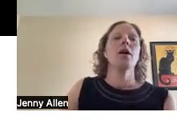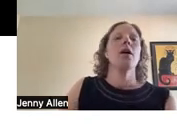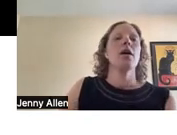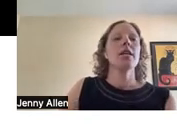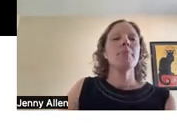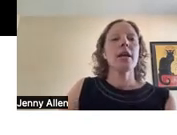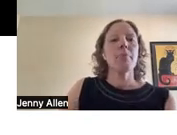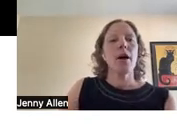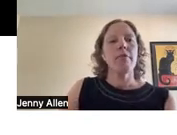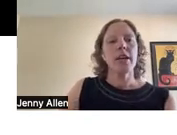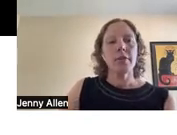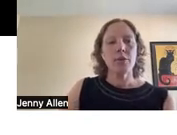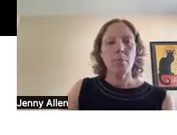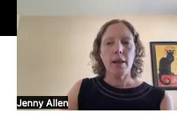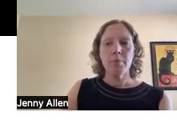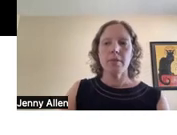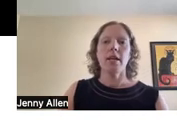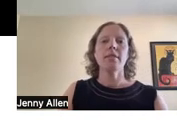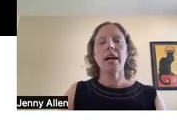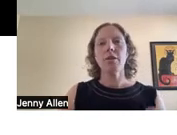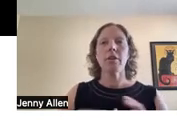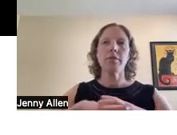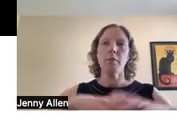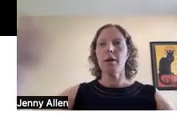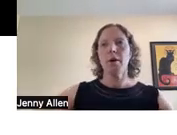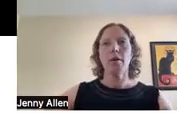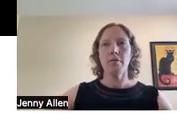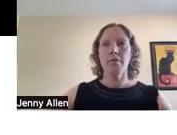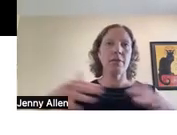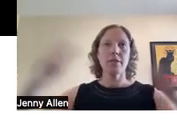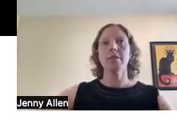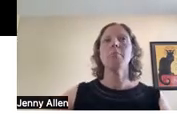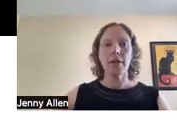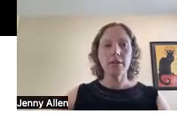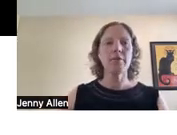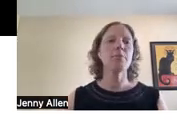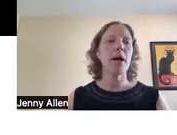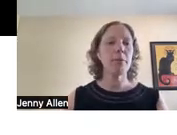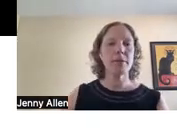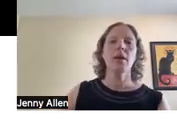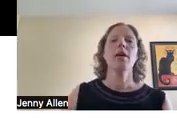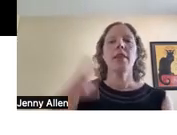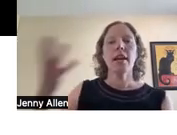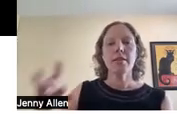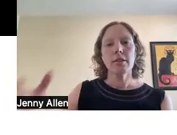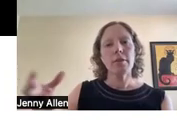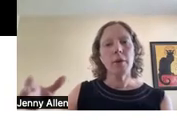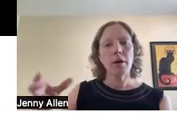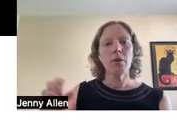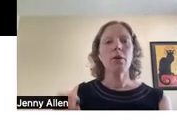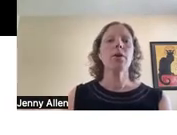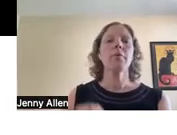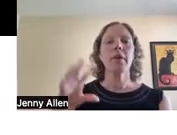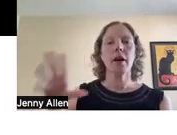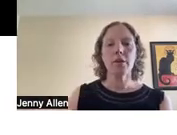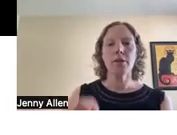organism. It's made up of individual polyps, and entire reefs are made up of thousands to millions of these polyps. That is the living part of